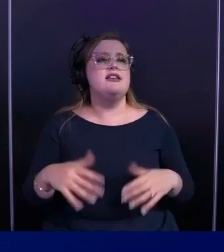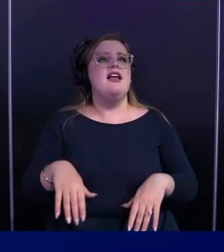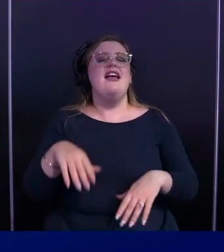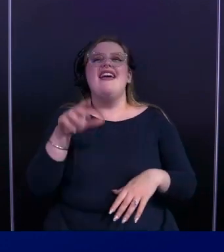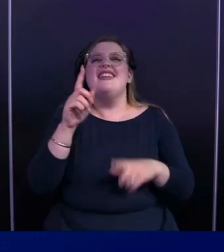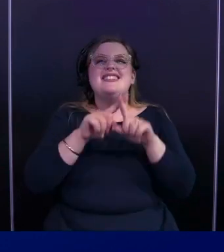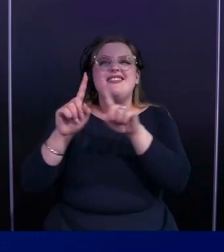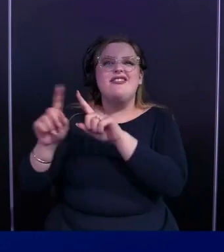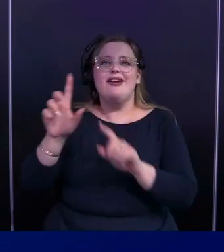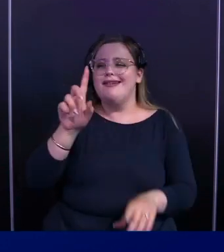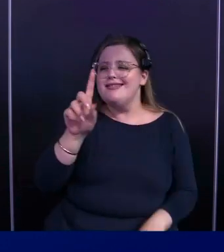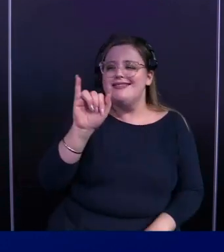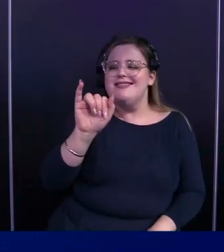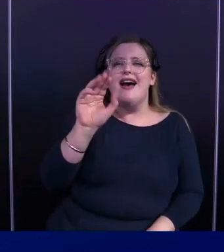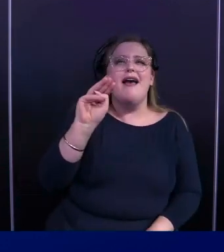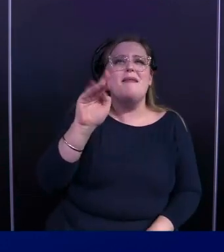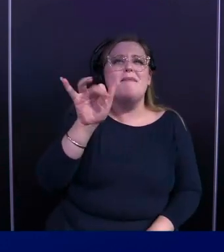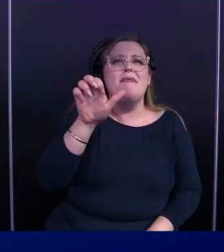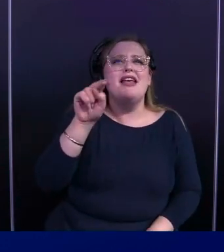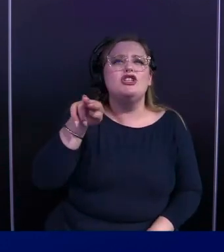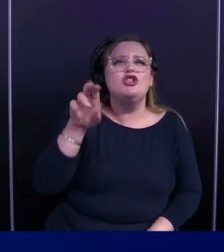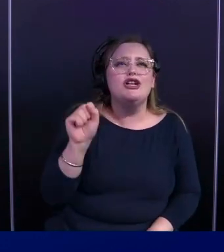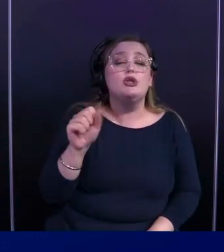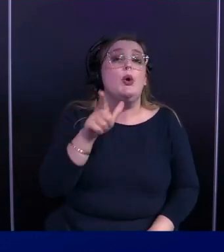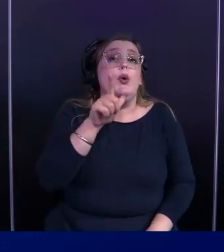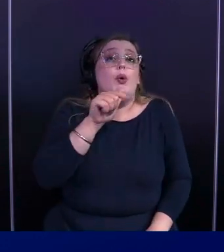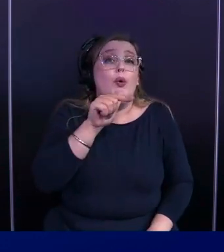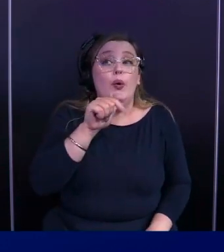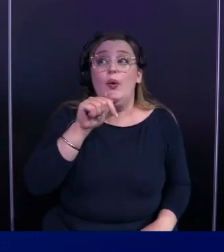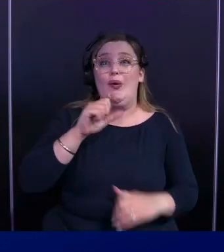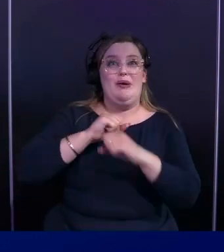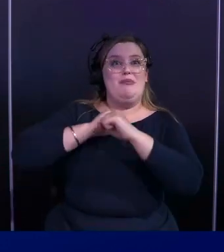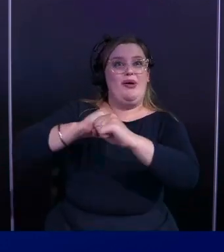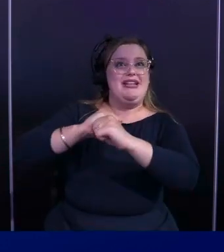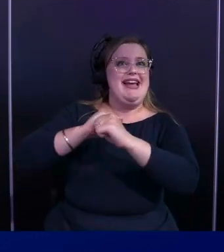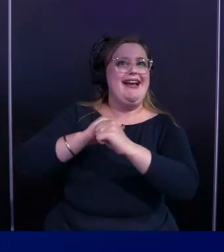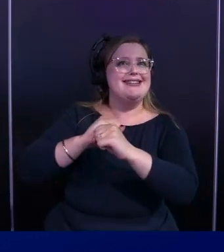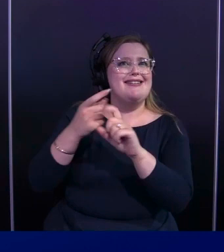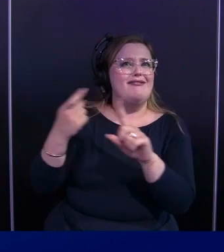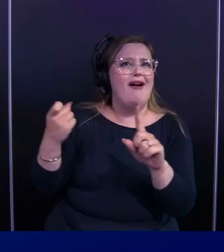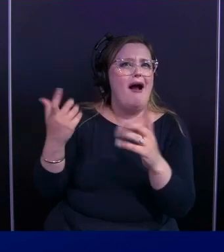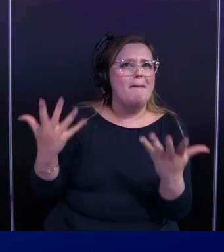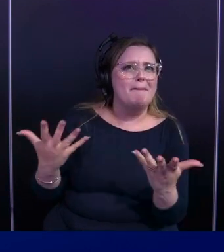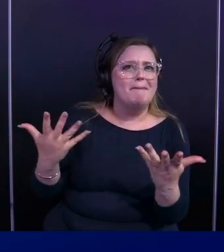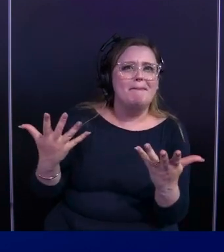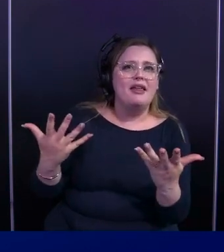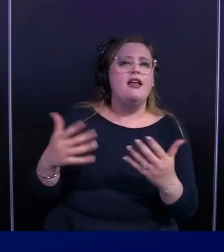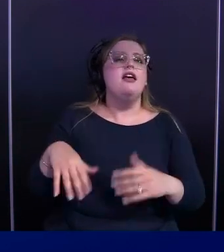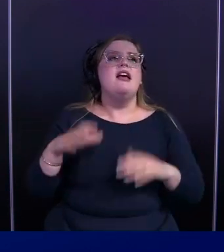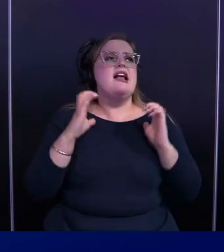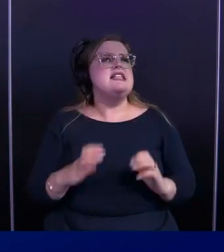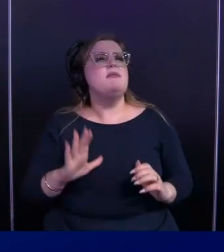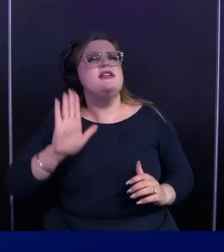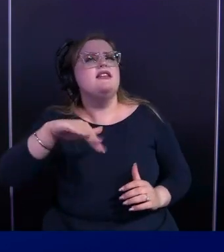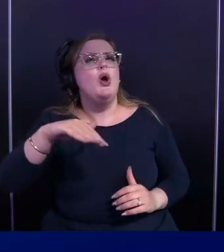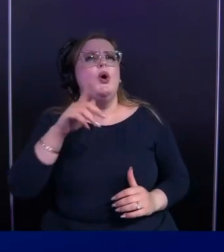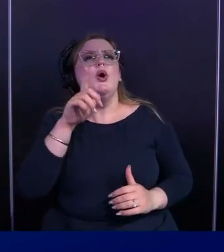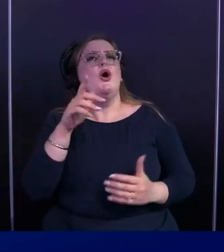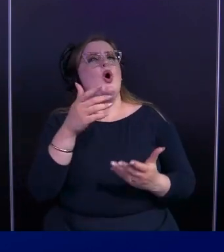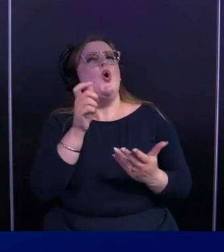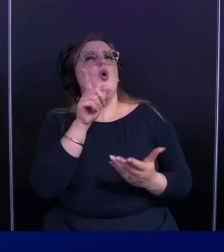really about who are they protecting the data from, right? So we always ask customers when they talk to us, who are you looking to protect your data